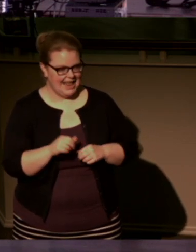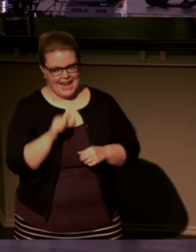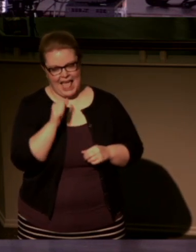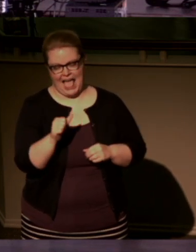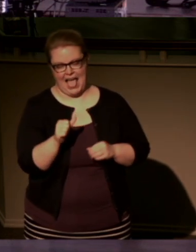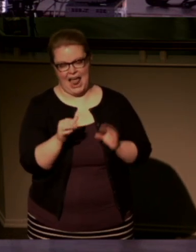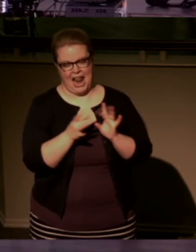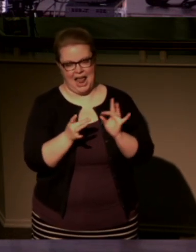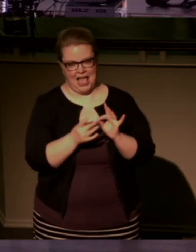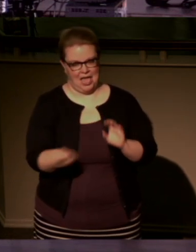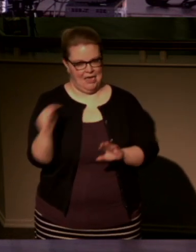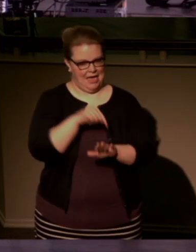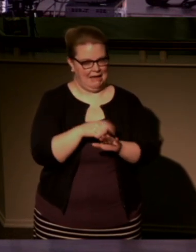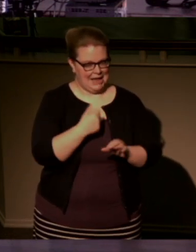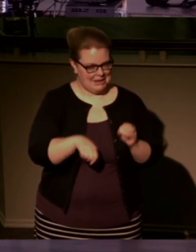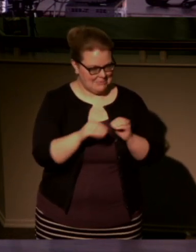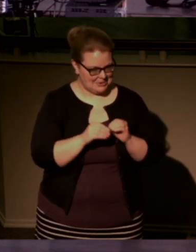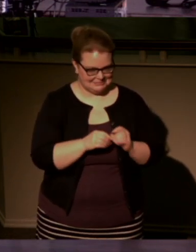gal.